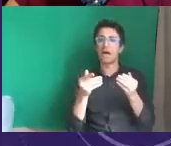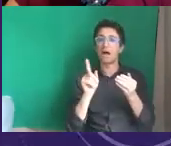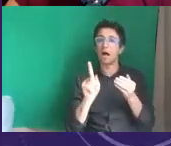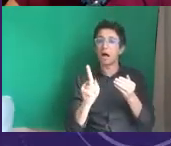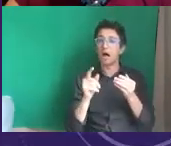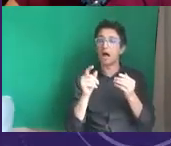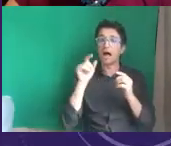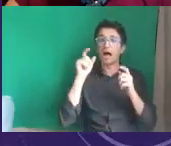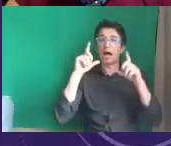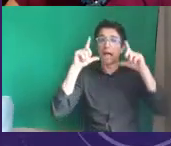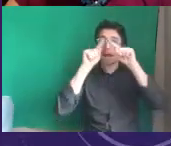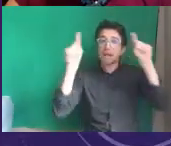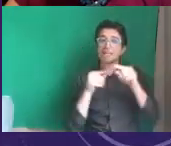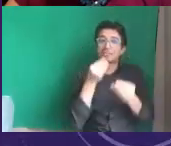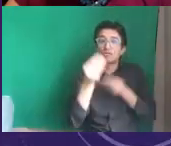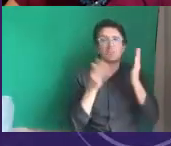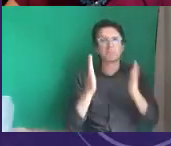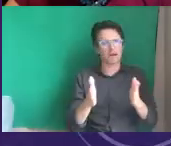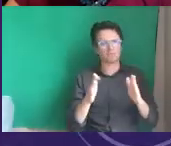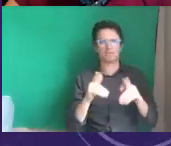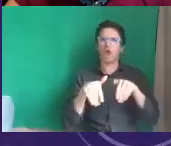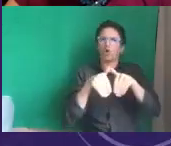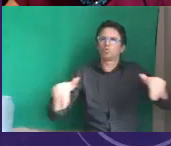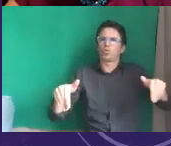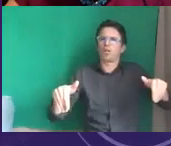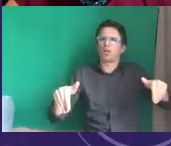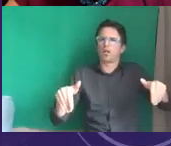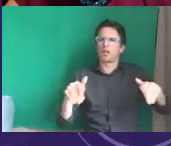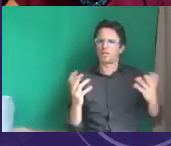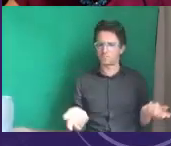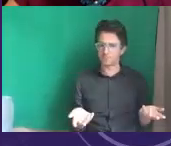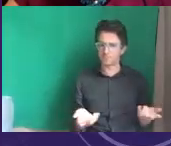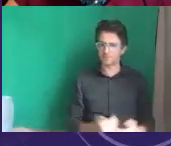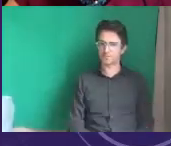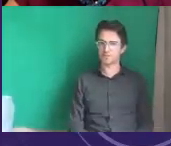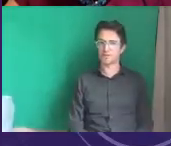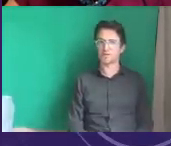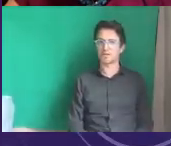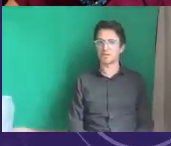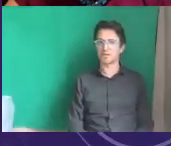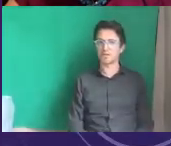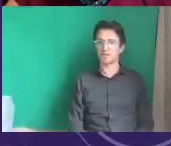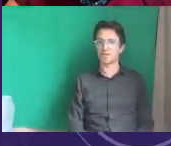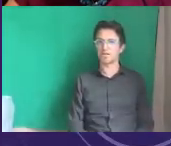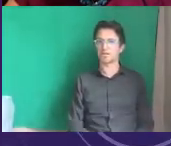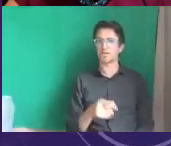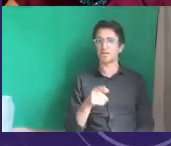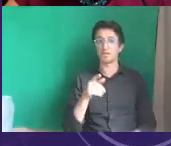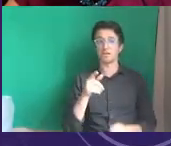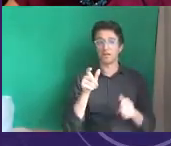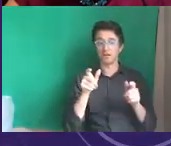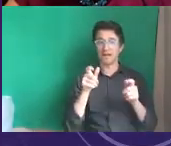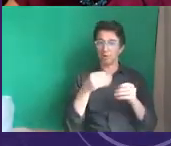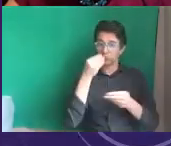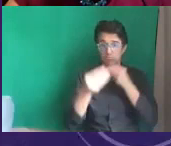For example, if there was an image of someone with a physical disability, a person writing an alt text should not